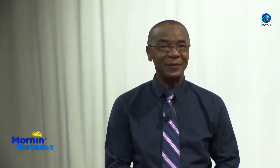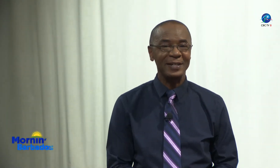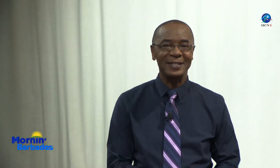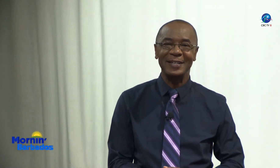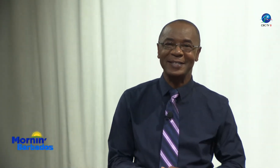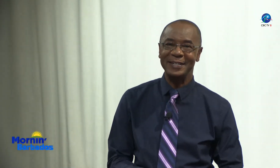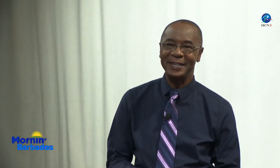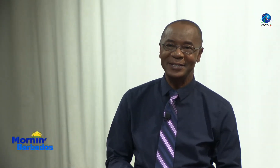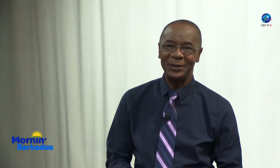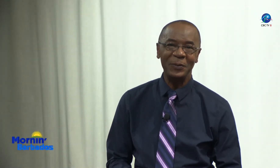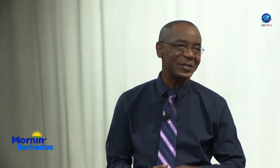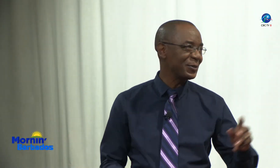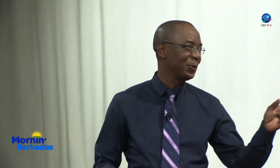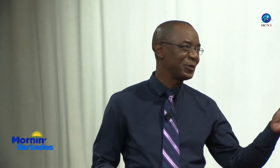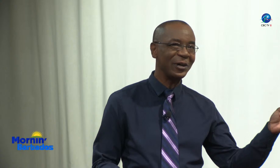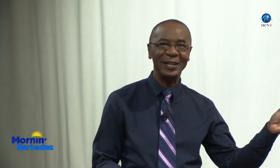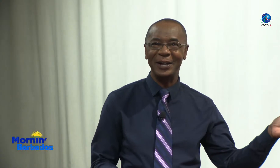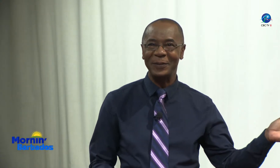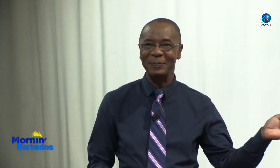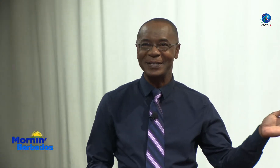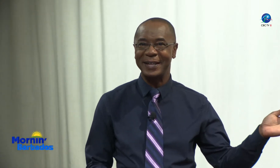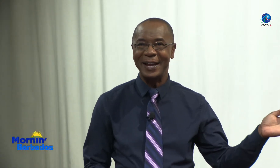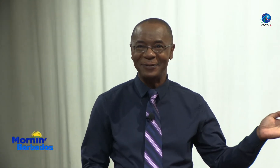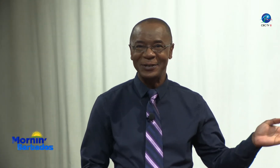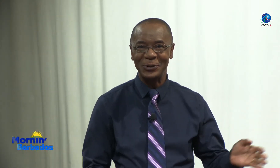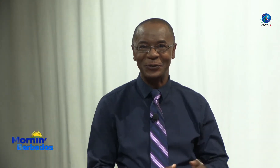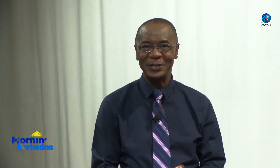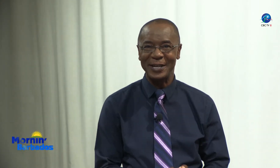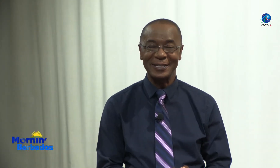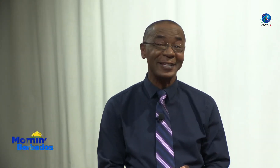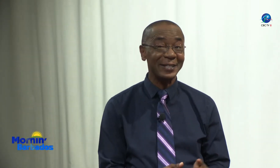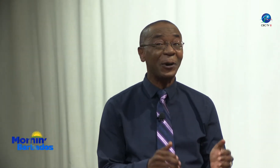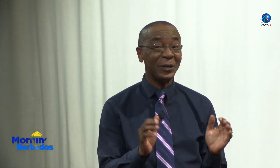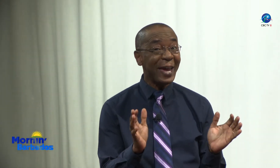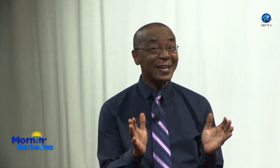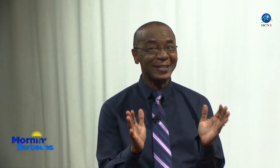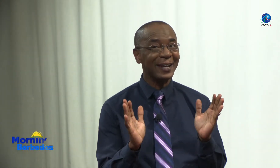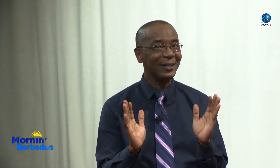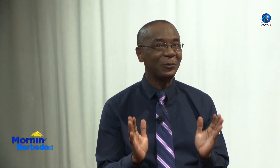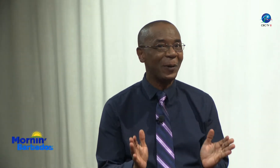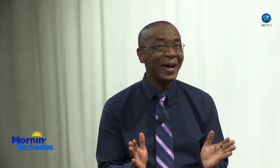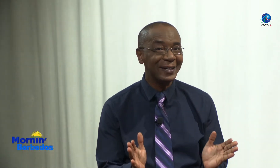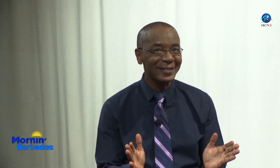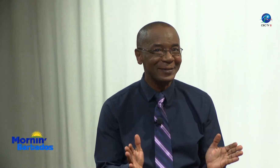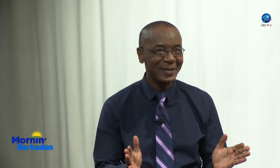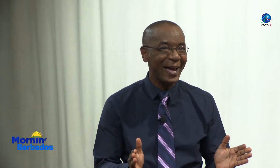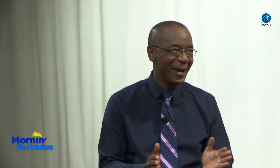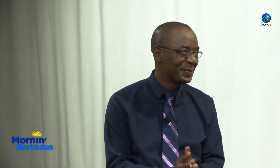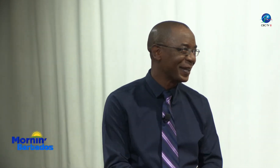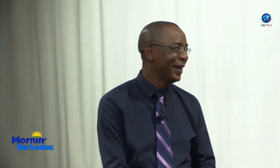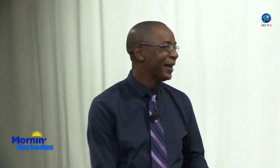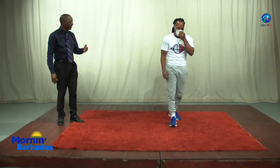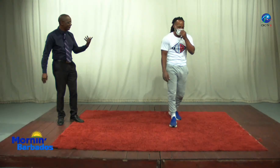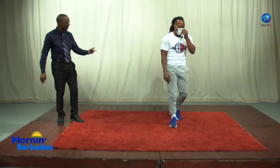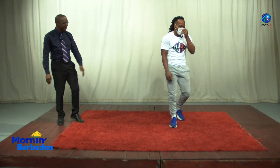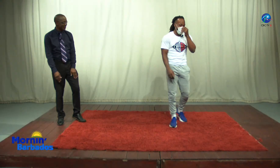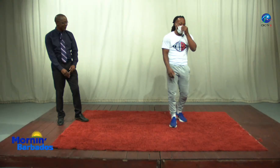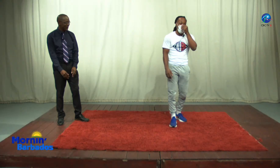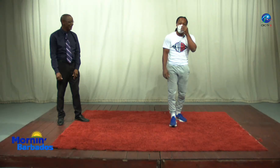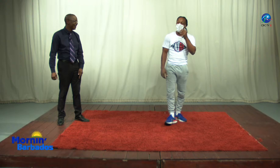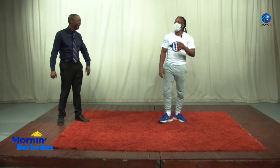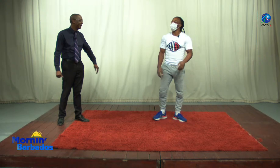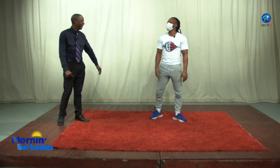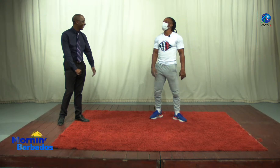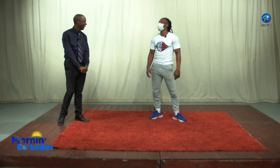Morning Barbados Fitness, it is indeed. You know, we were just all talking here with Mr. Califit 246. It's okay to get a little wild sometimes. Good morning